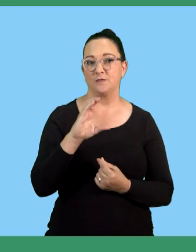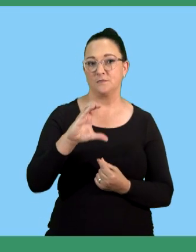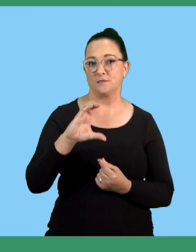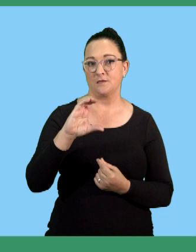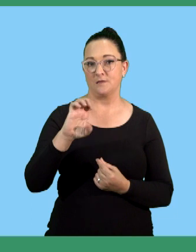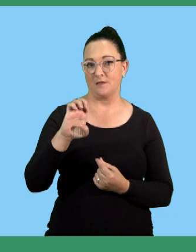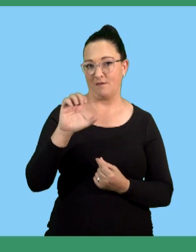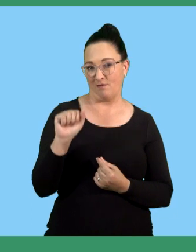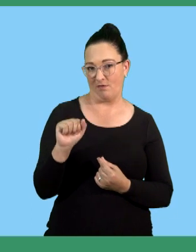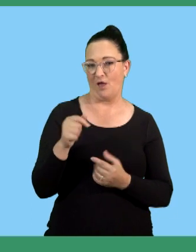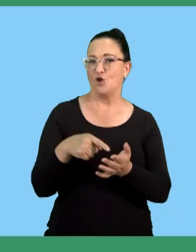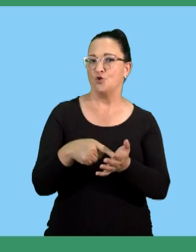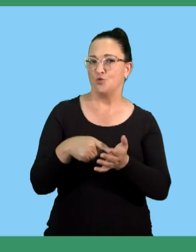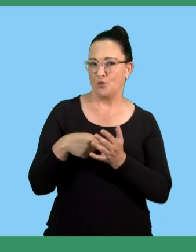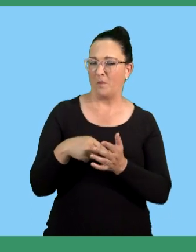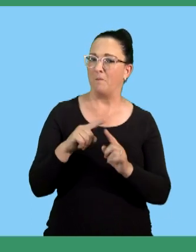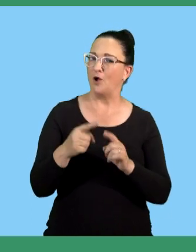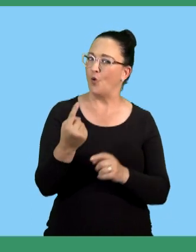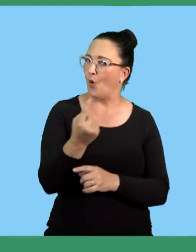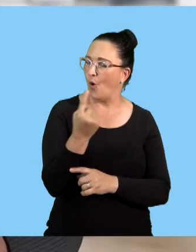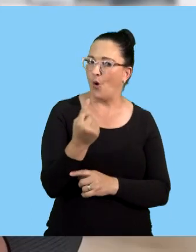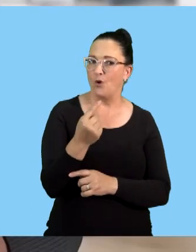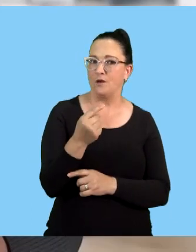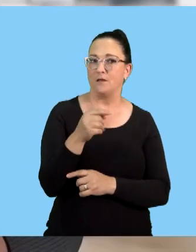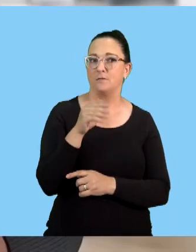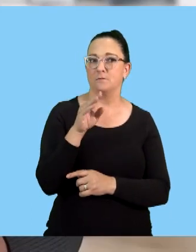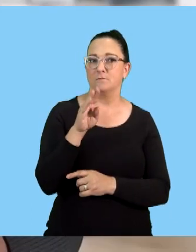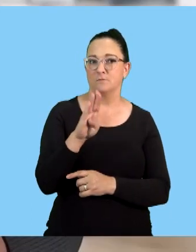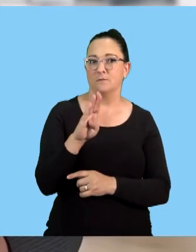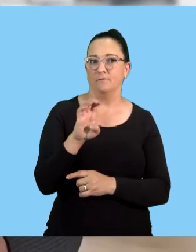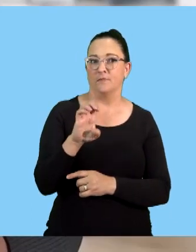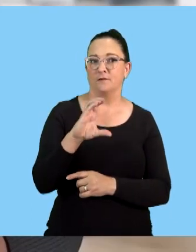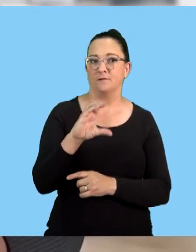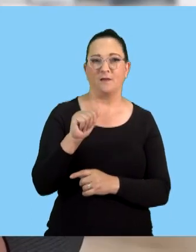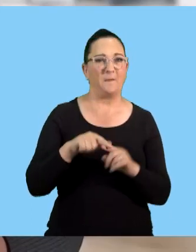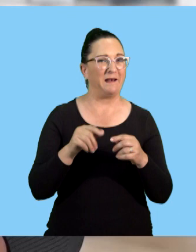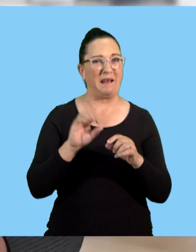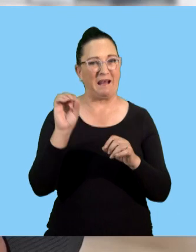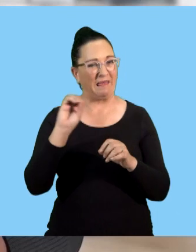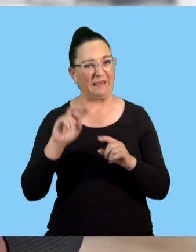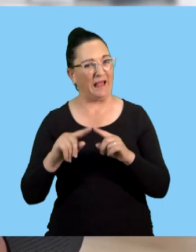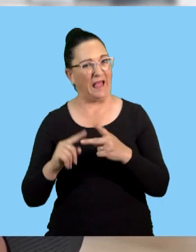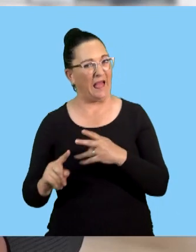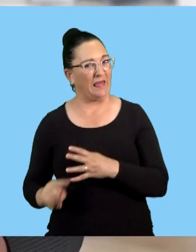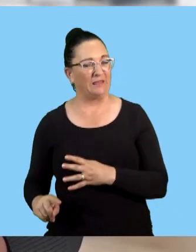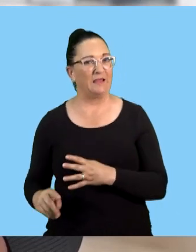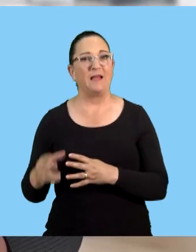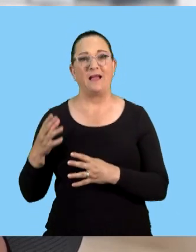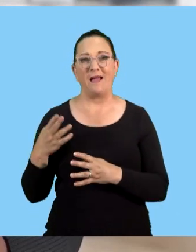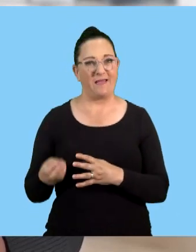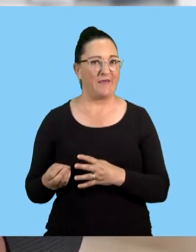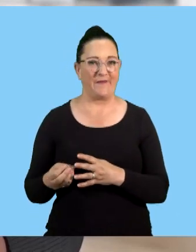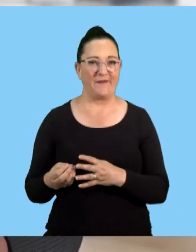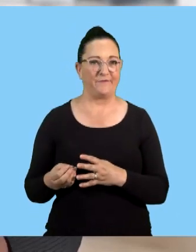the BCEA. Right, this is the only legislation that has got provisions. Not COIDA, not any other legislation, but